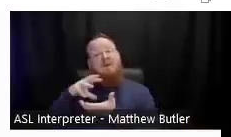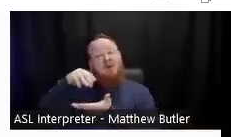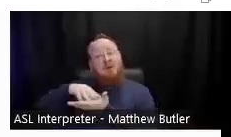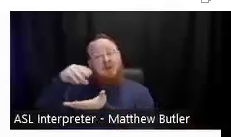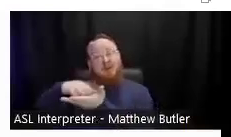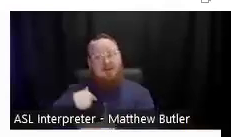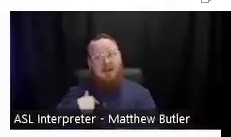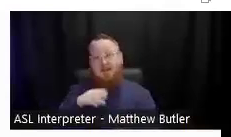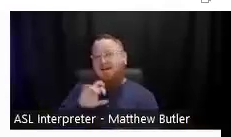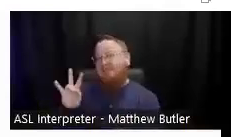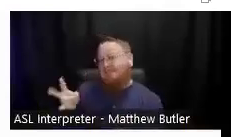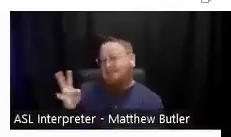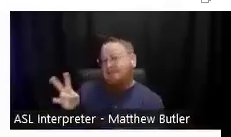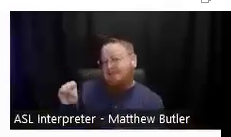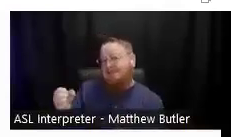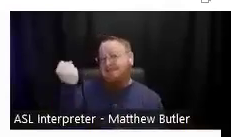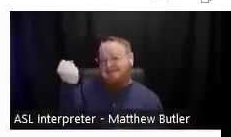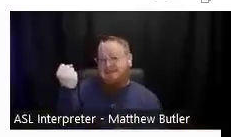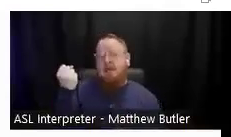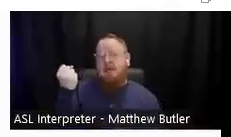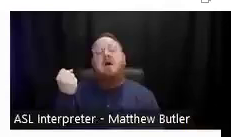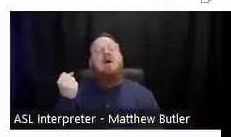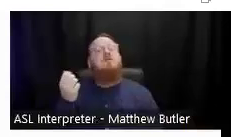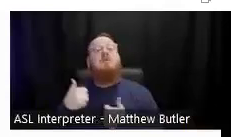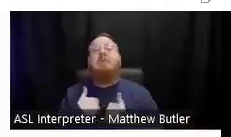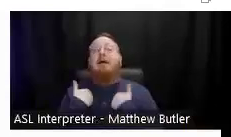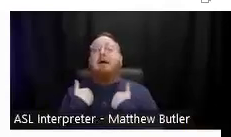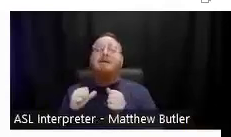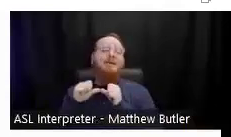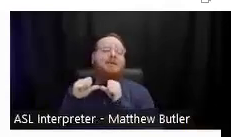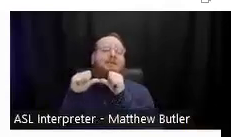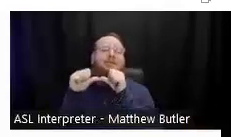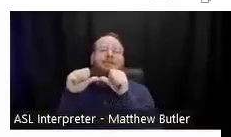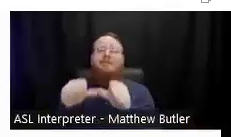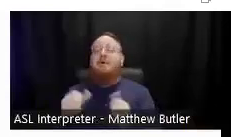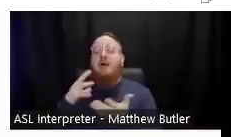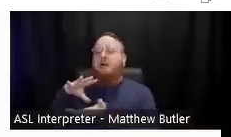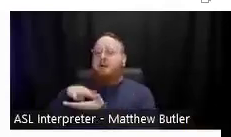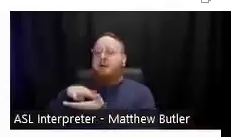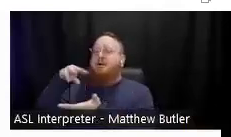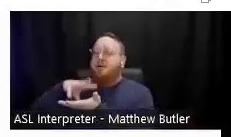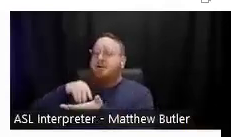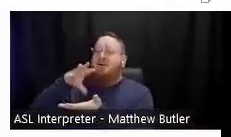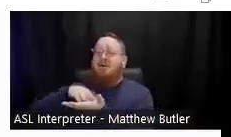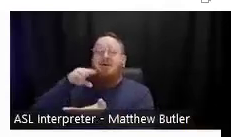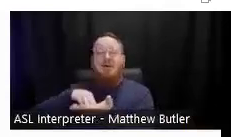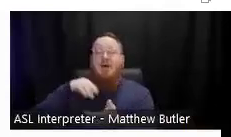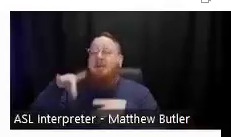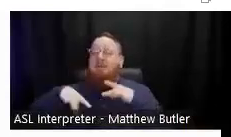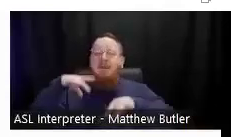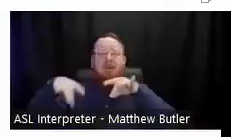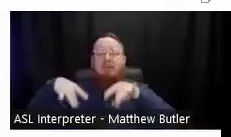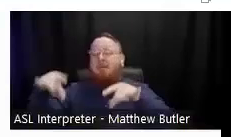off, life is a constant set of learning things. It should be anyway, I